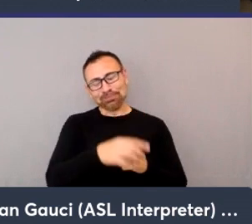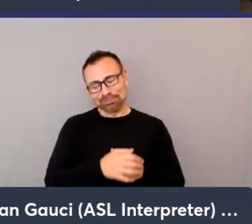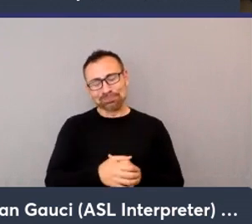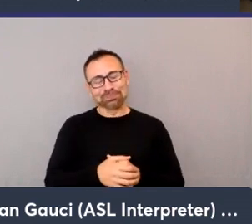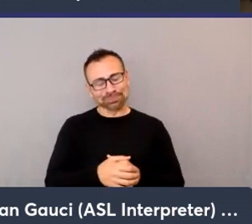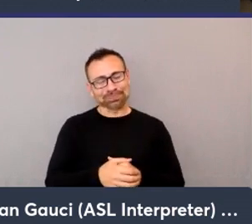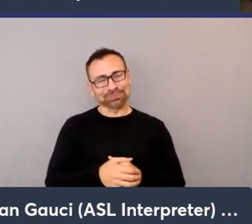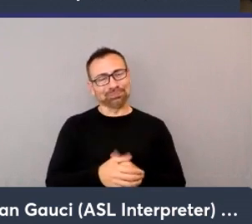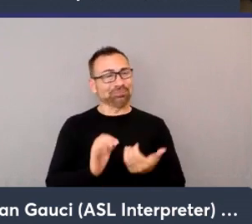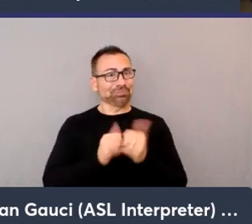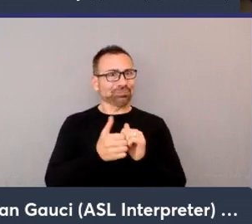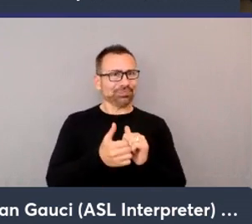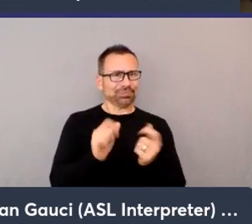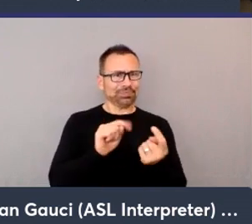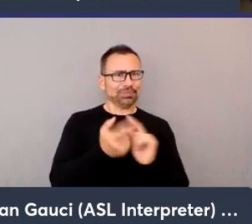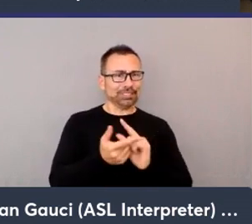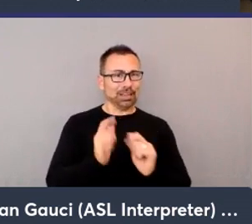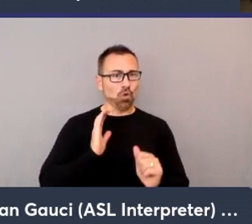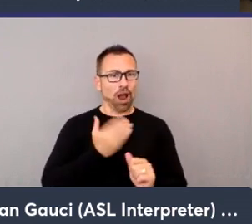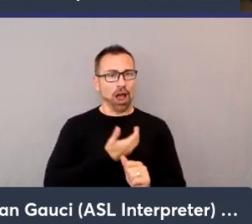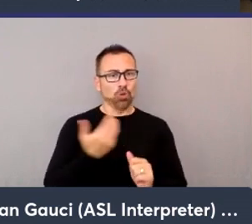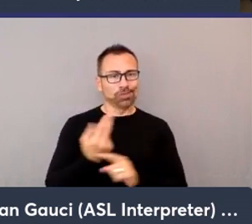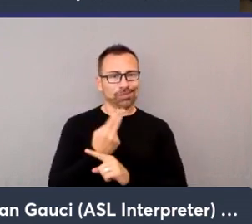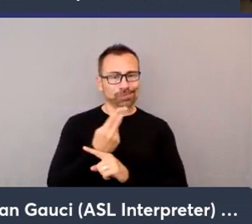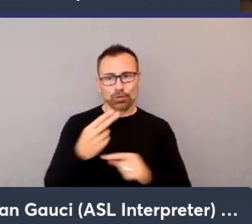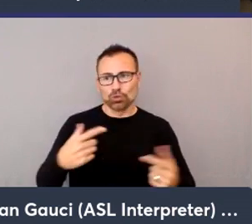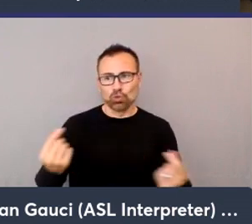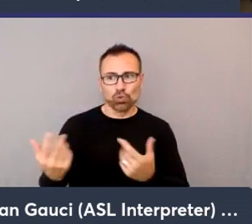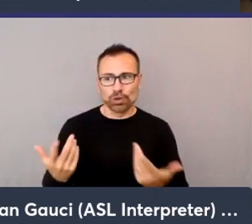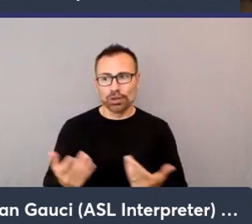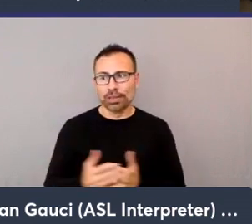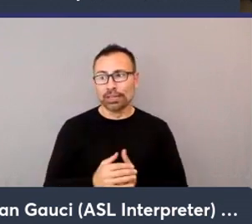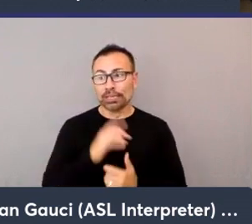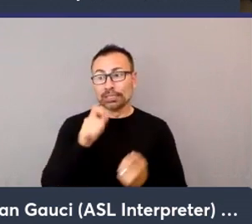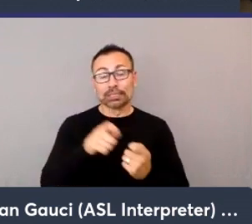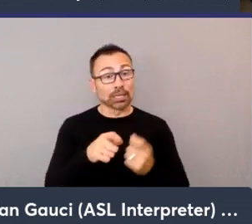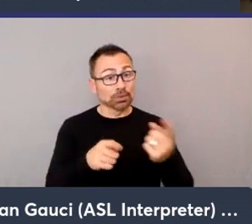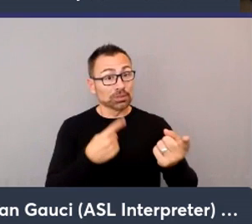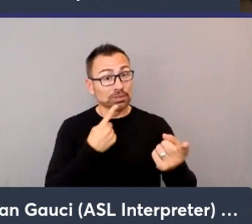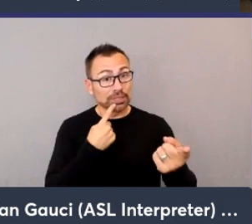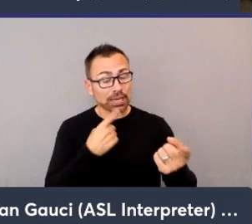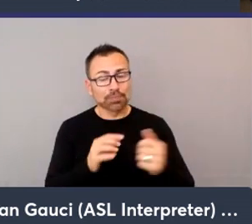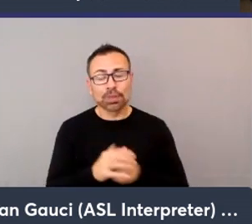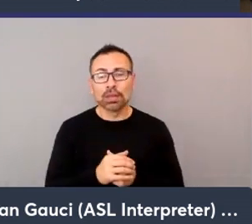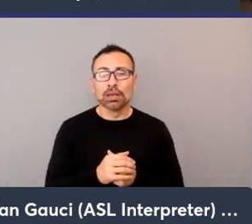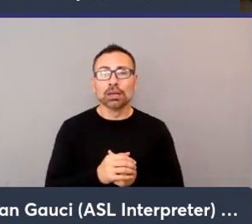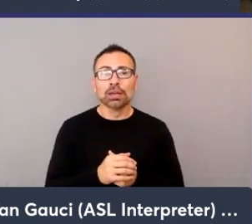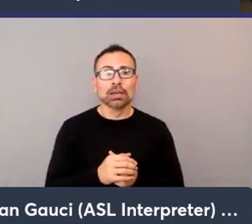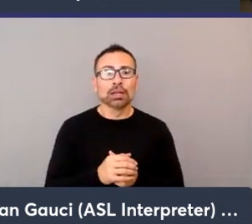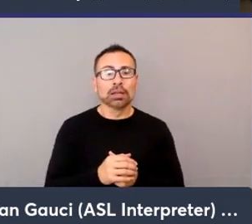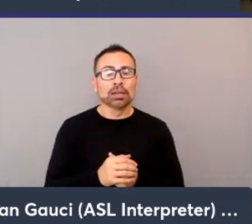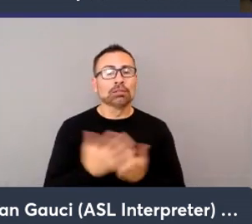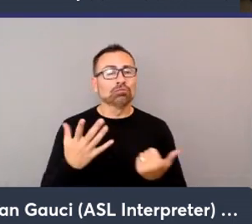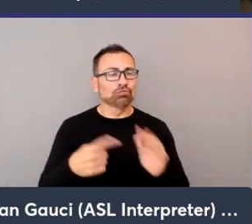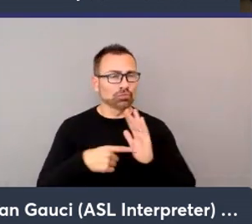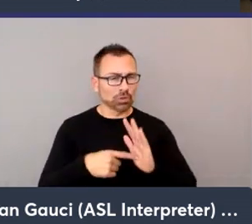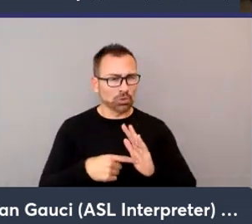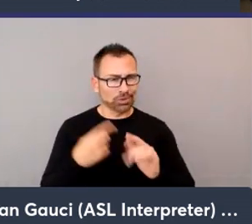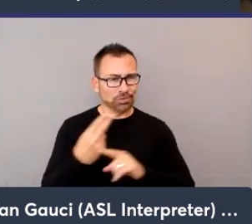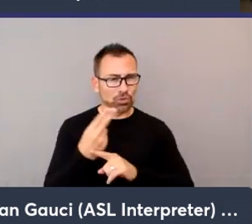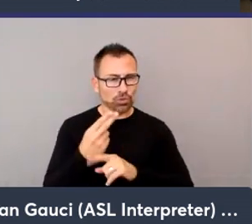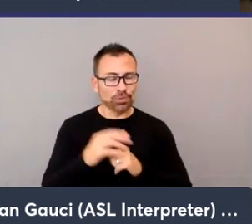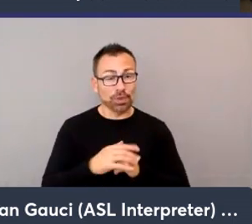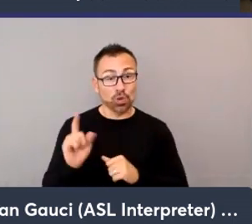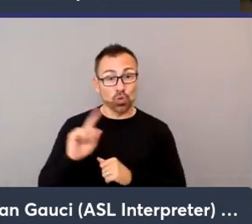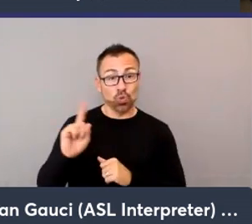that translate to our use cases, right? I mean, it's exactly what you were saying. So take example of a use case where the